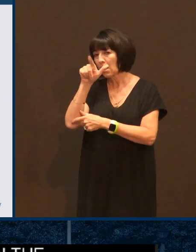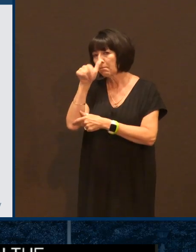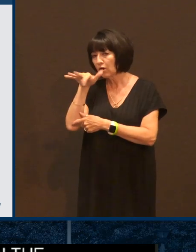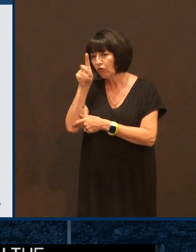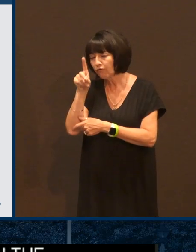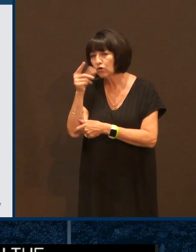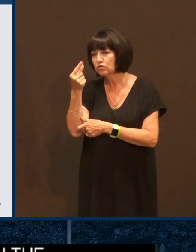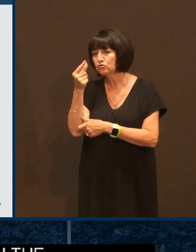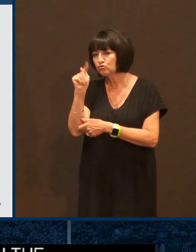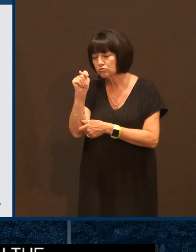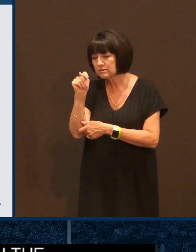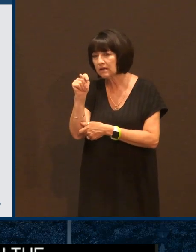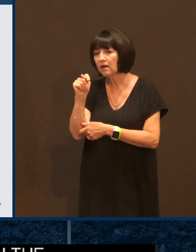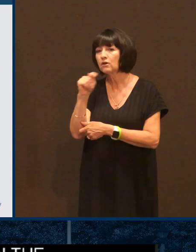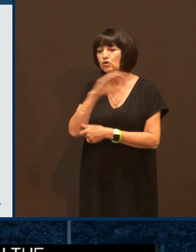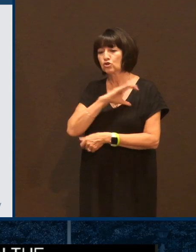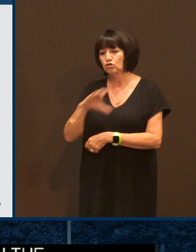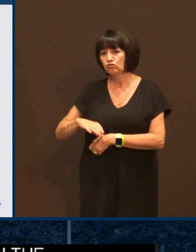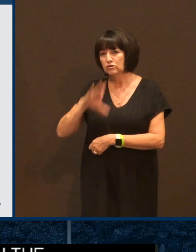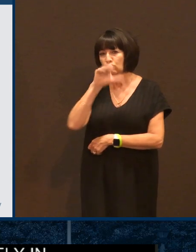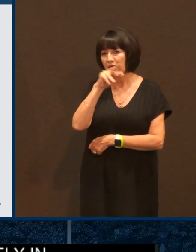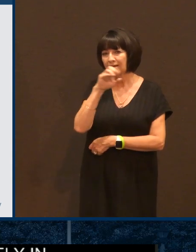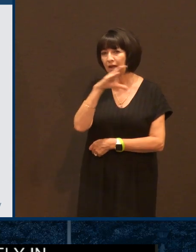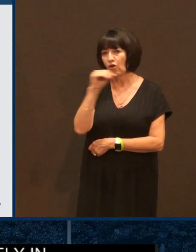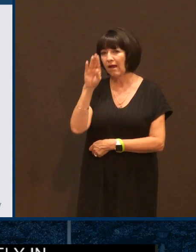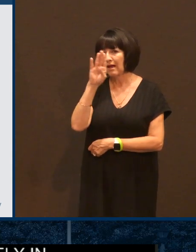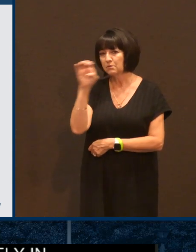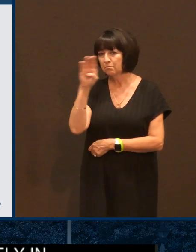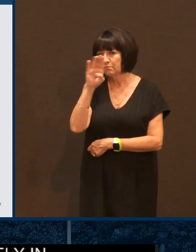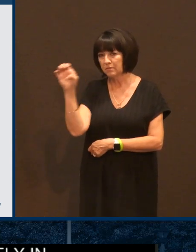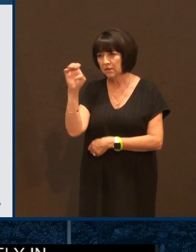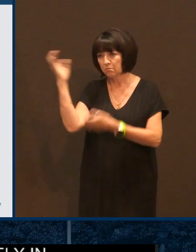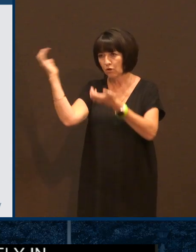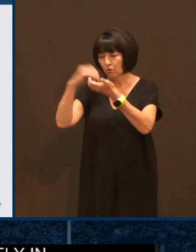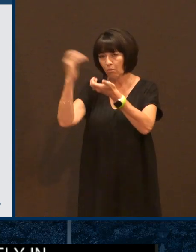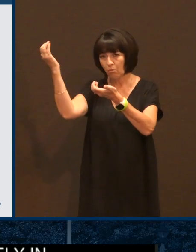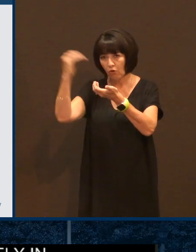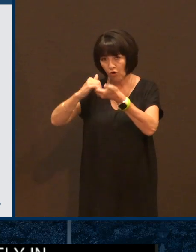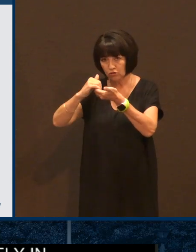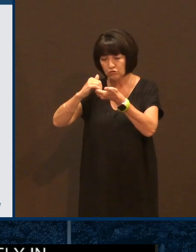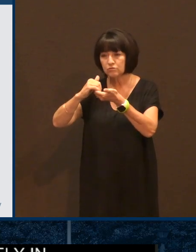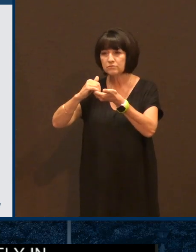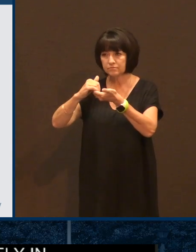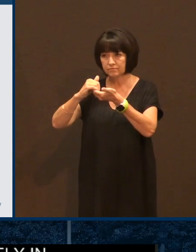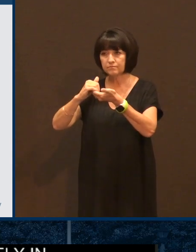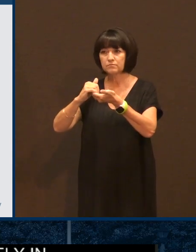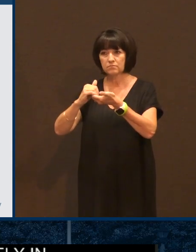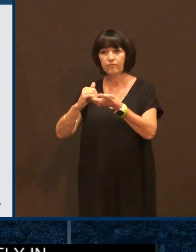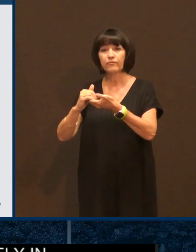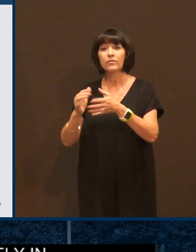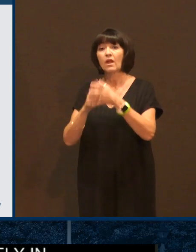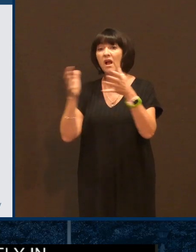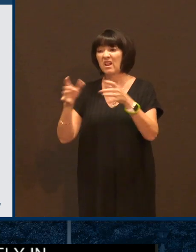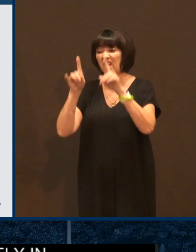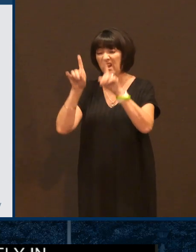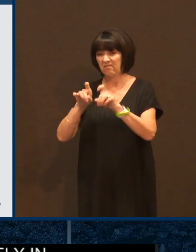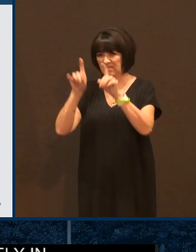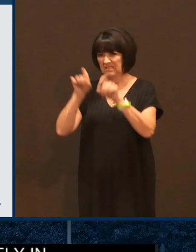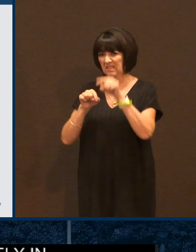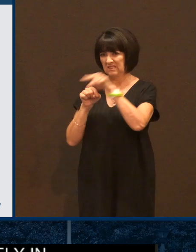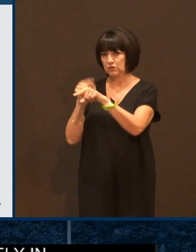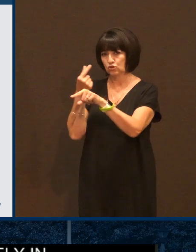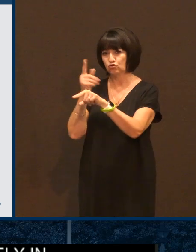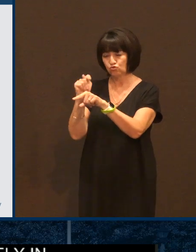Georgetown with both Christiana Care and Beebe as a partner. We did a lot of testing in communities in Georgetown,